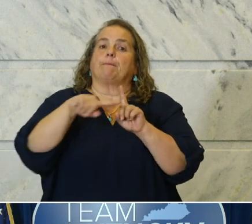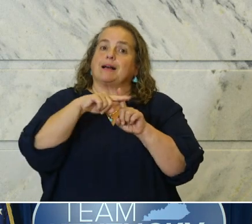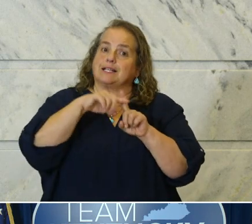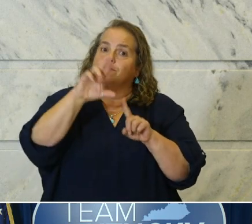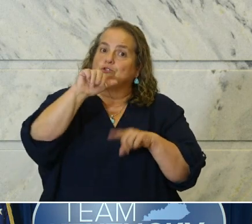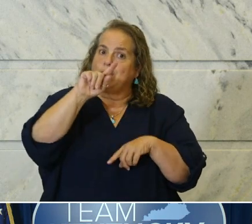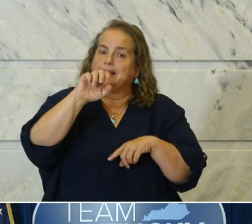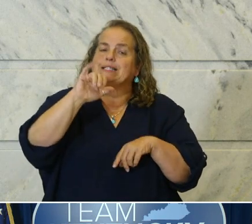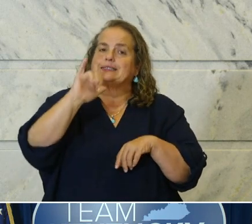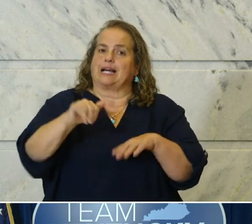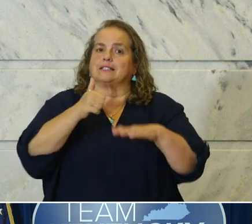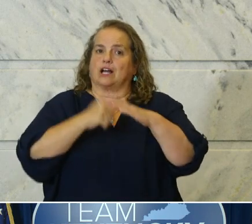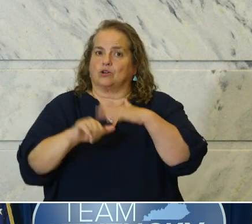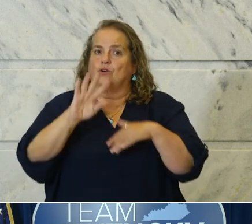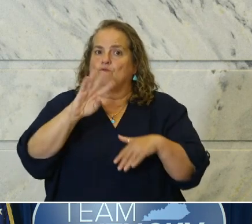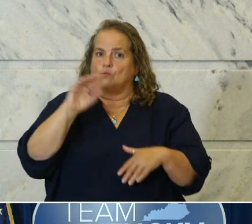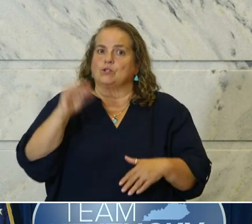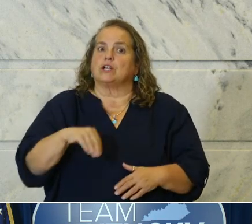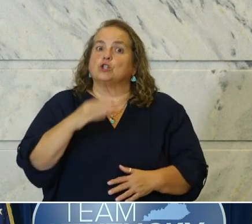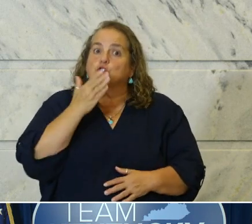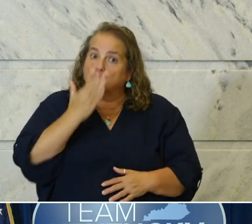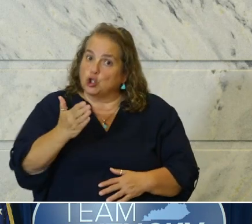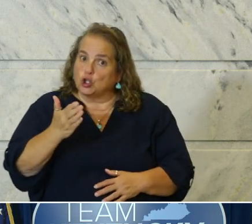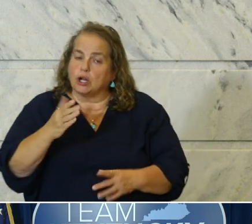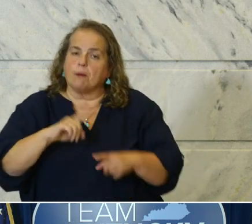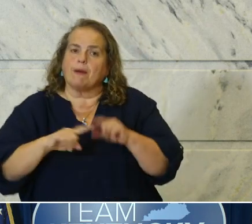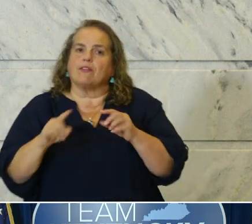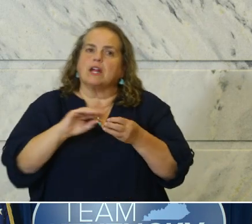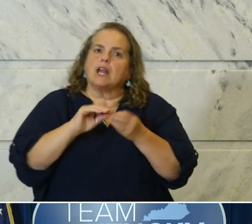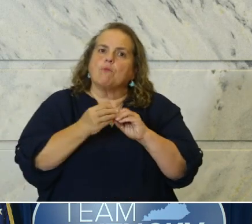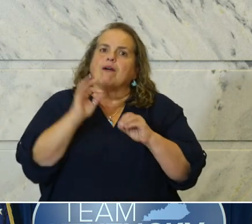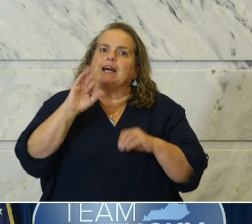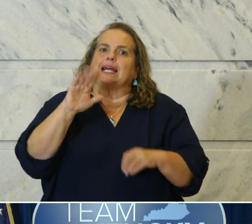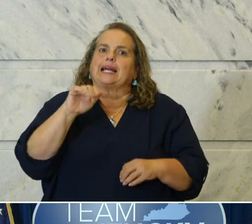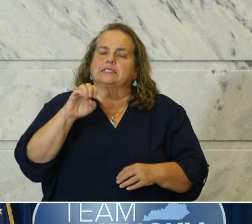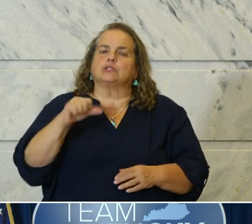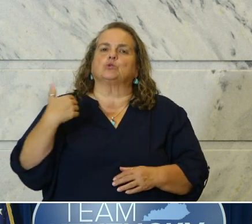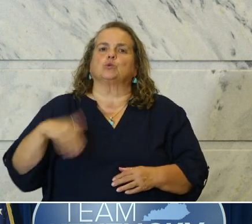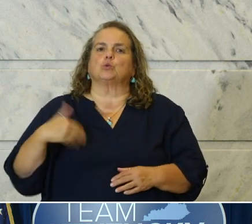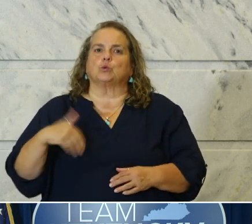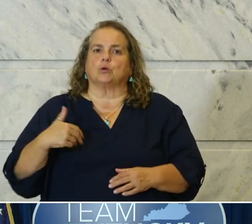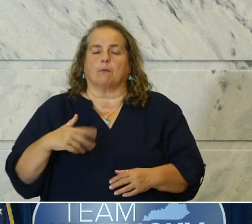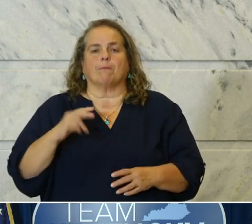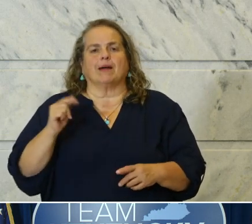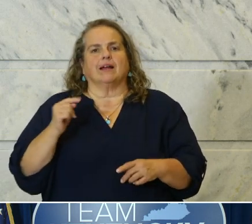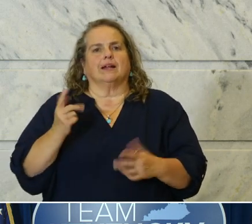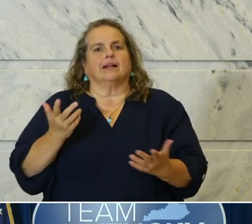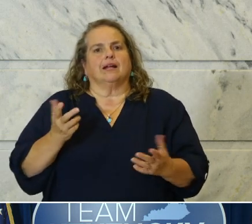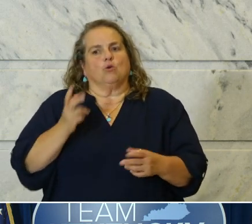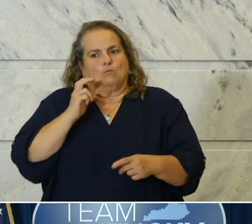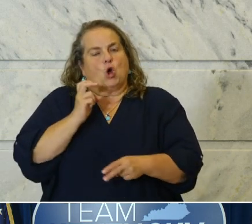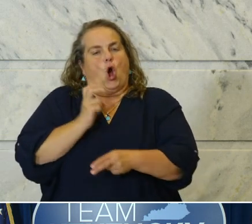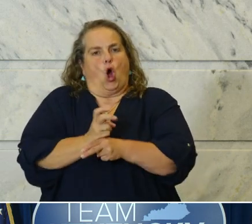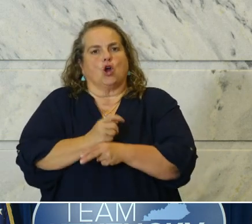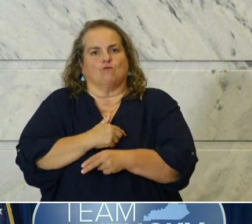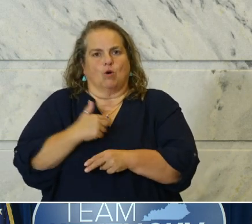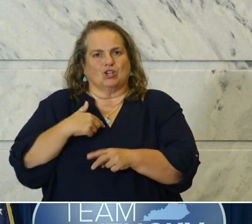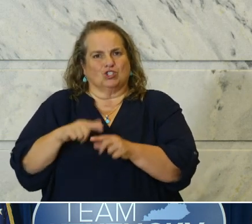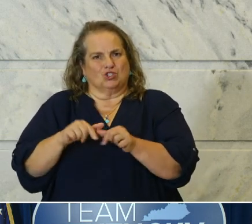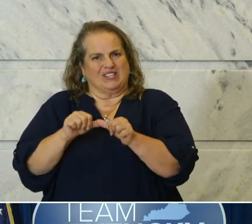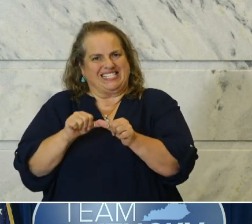stay below 4% is a real positive. Going to be hard to keep it there, but that's the work that we have